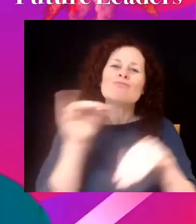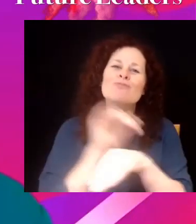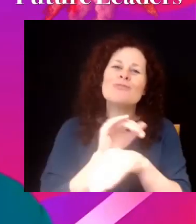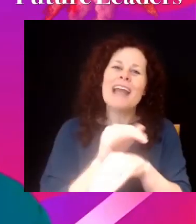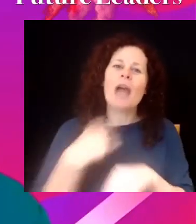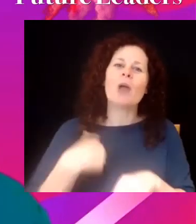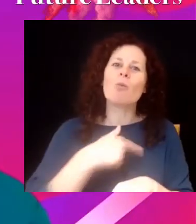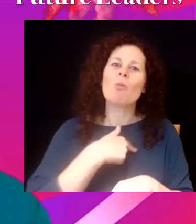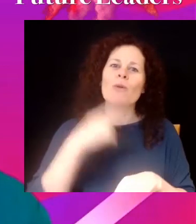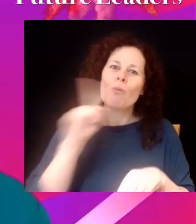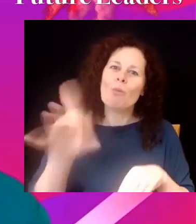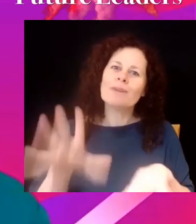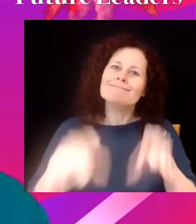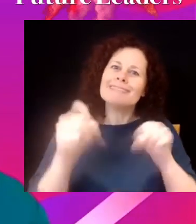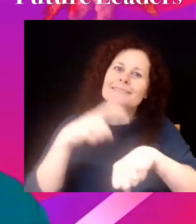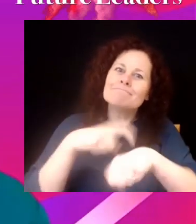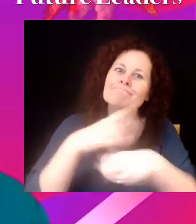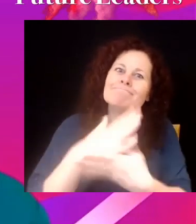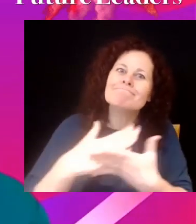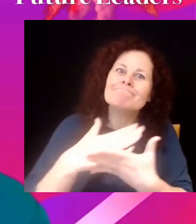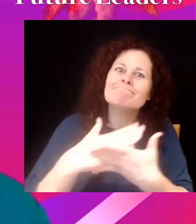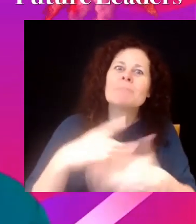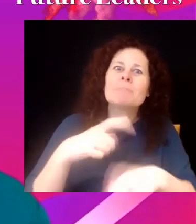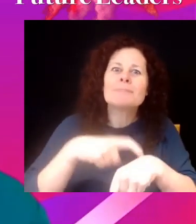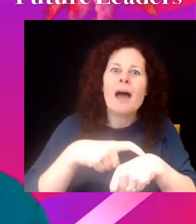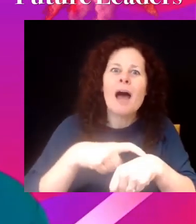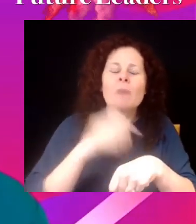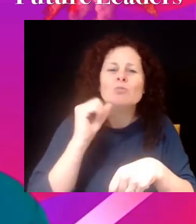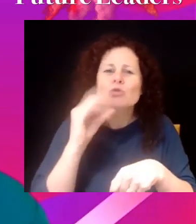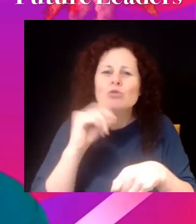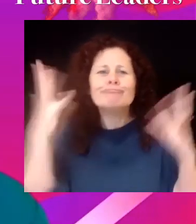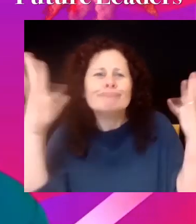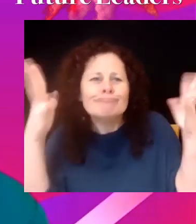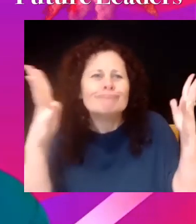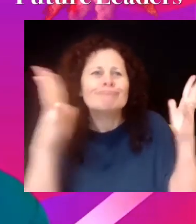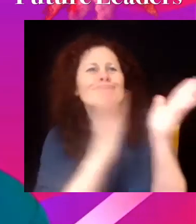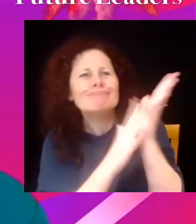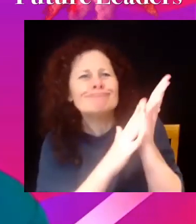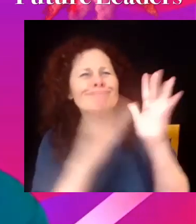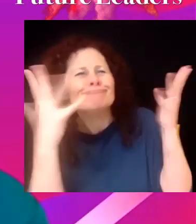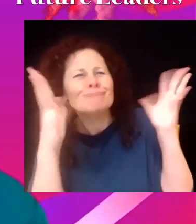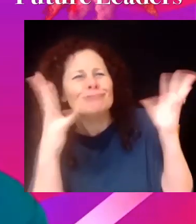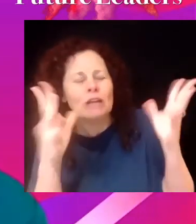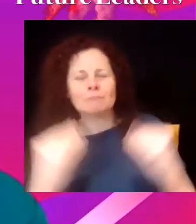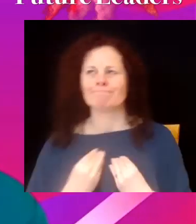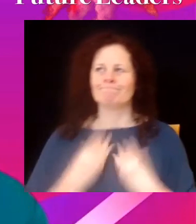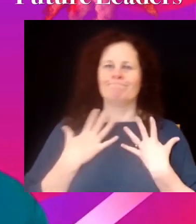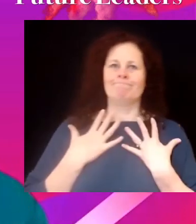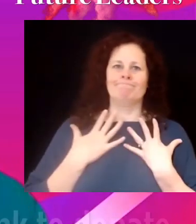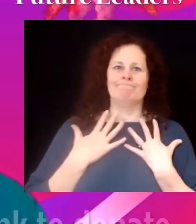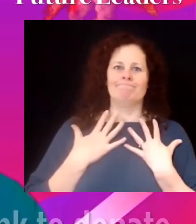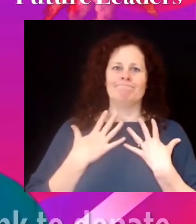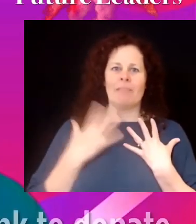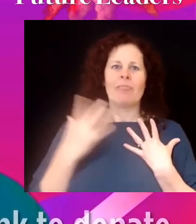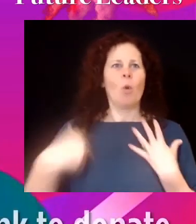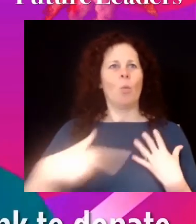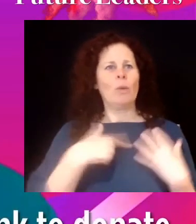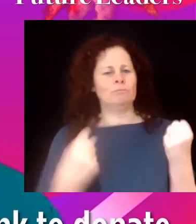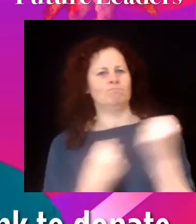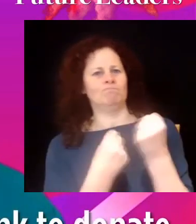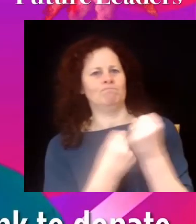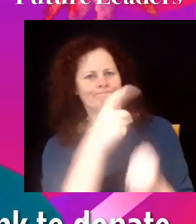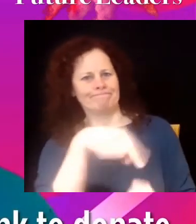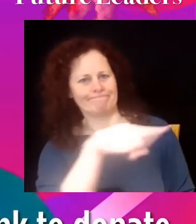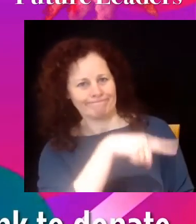out and cheer for them and be there for them so that they can have the support and feel the support they have for their